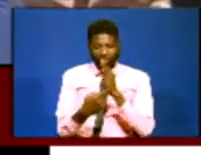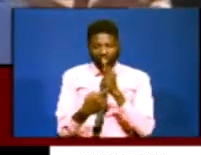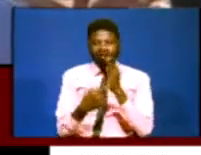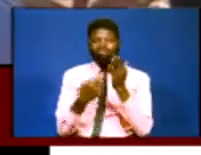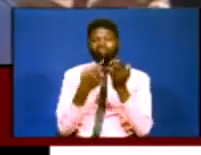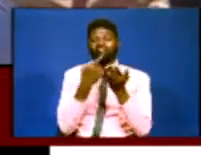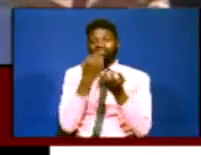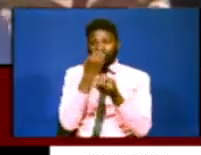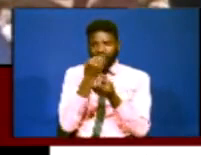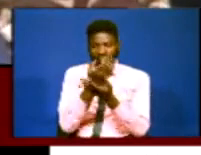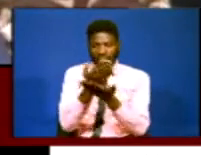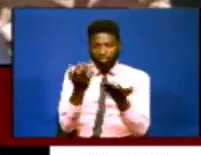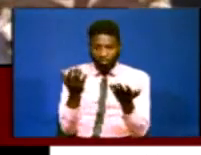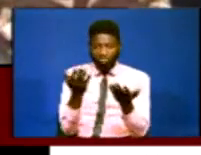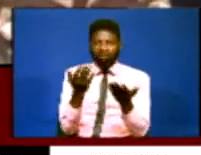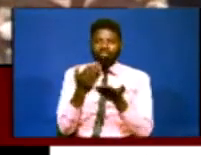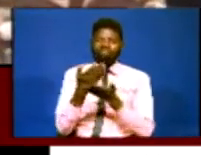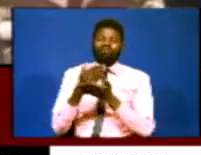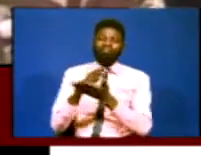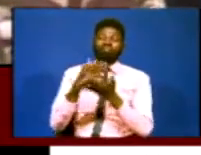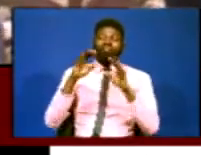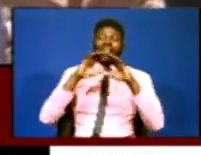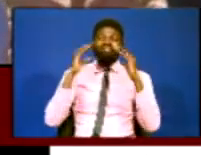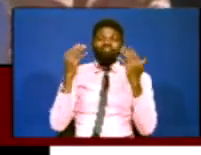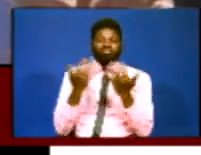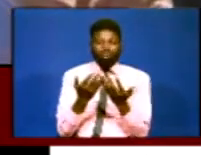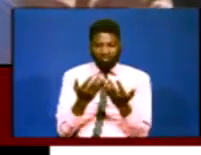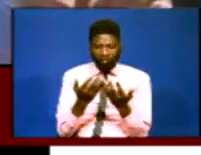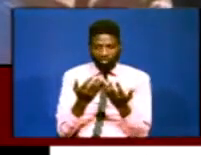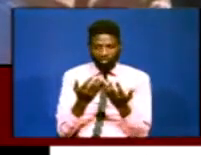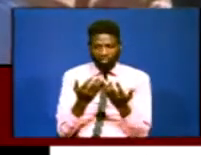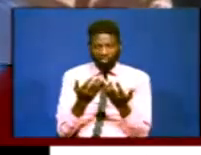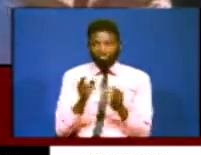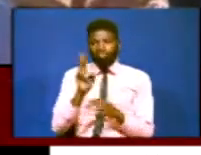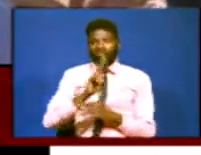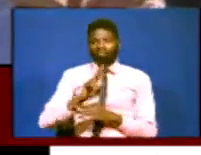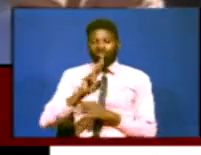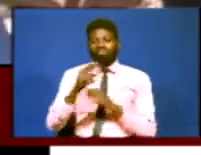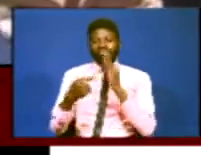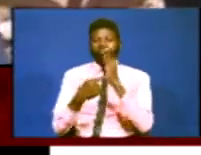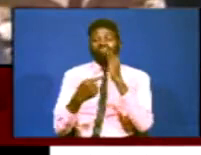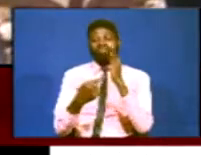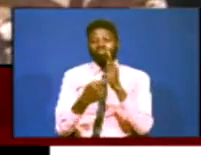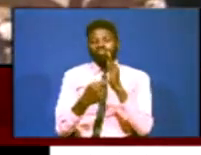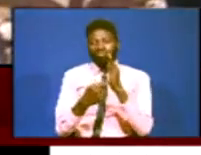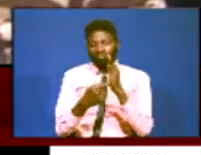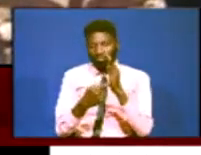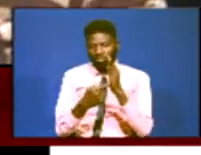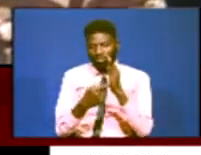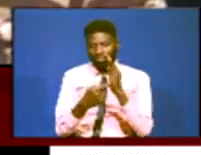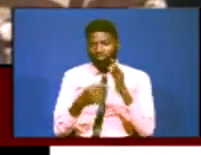world over digital infrastructures, and criminal actors can move with ease